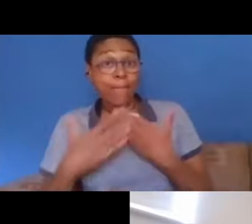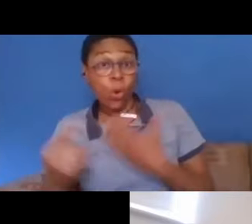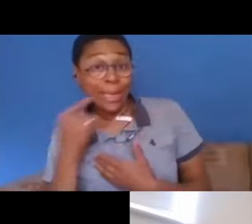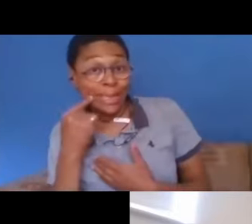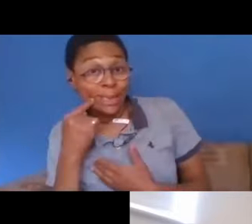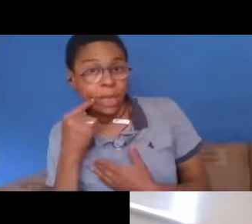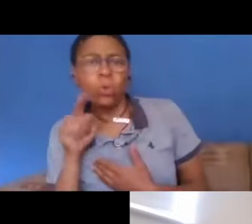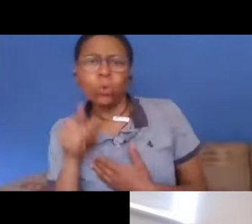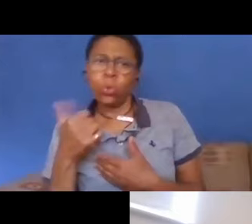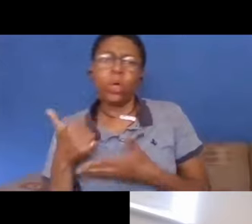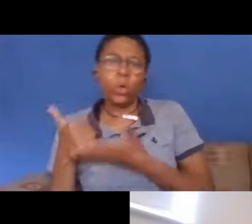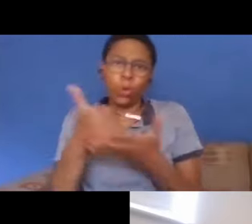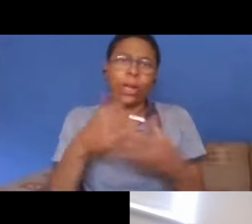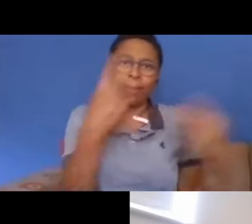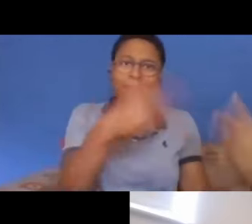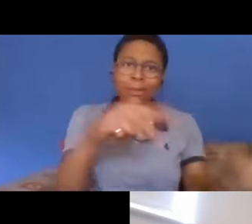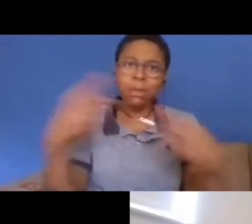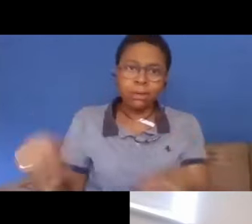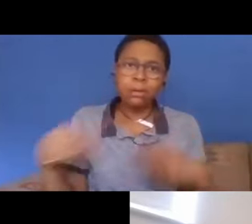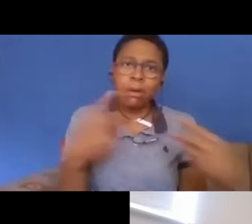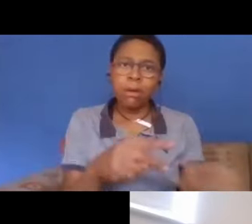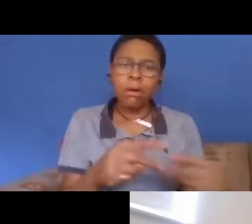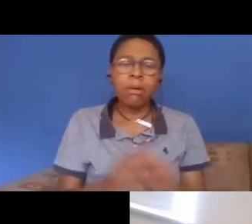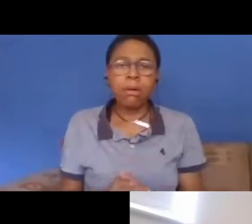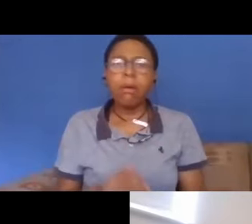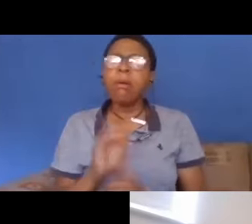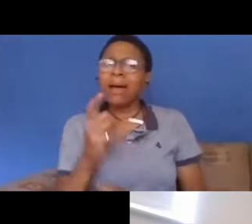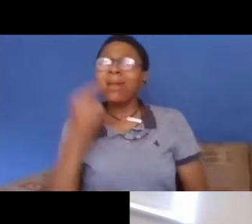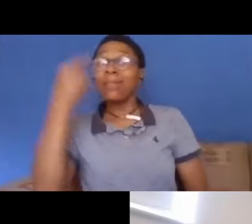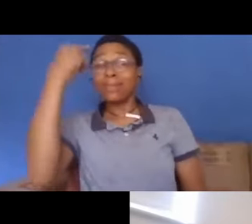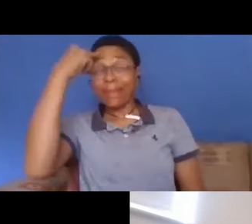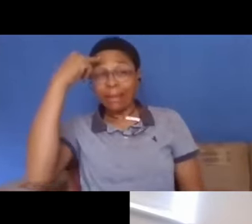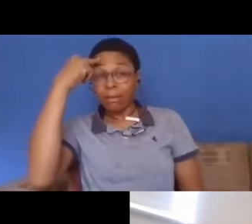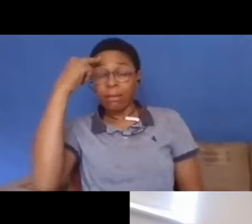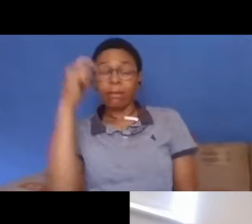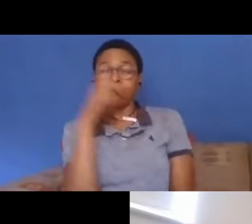not so you have to have a think of how you want